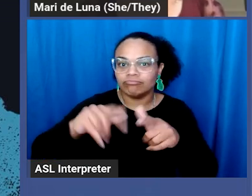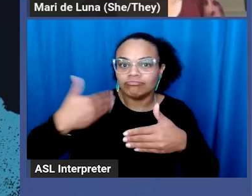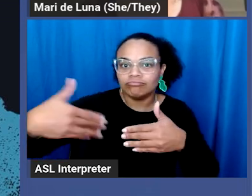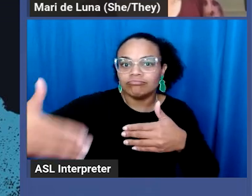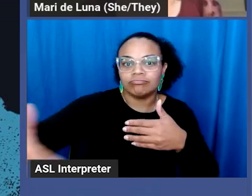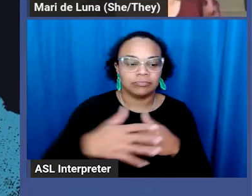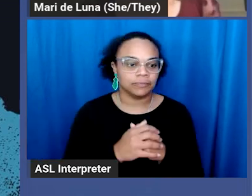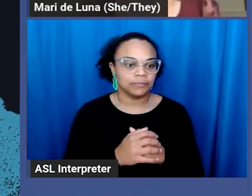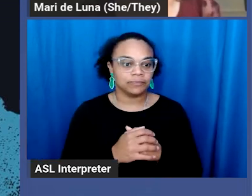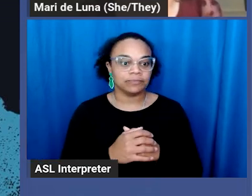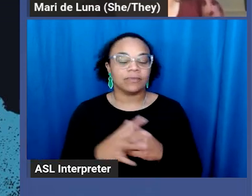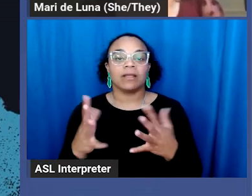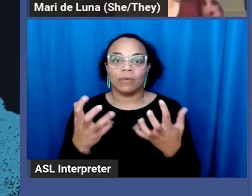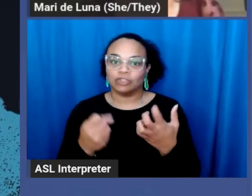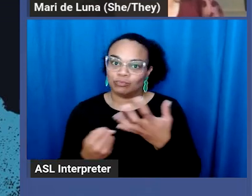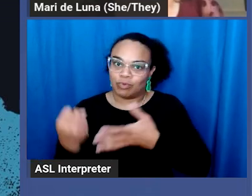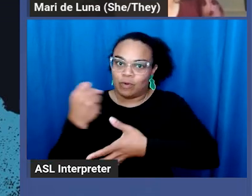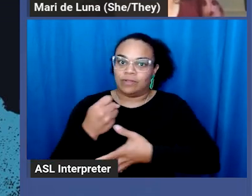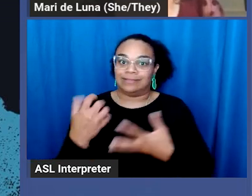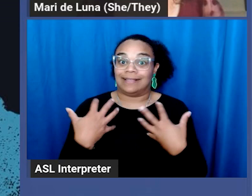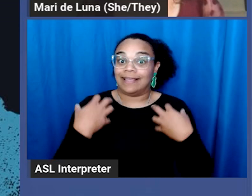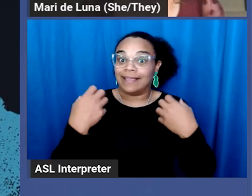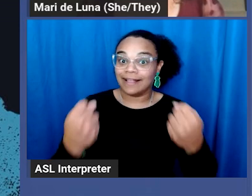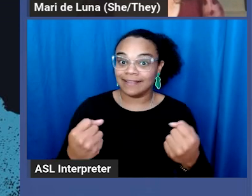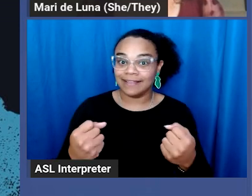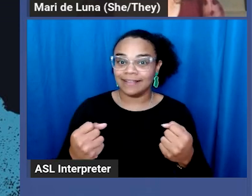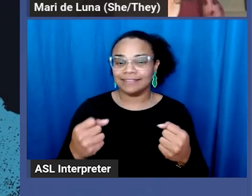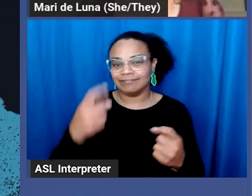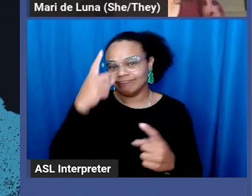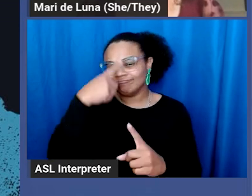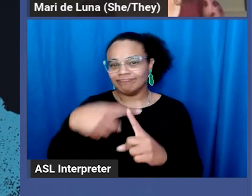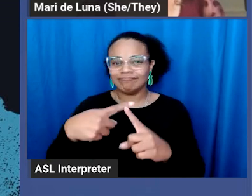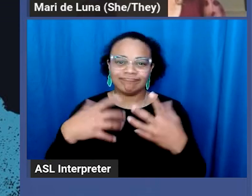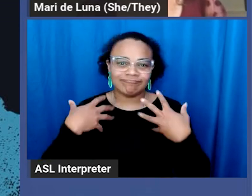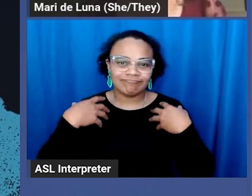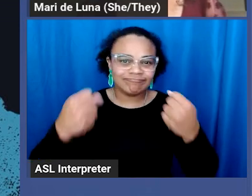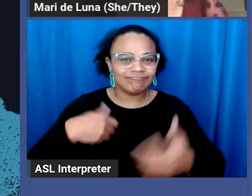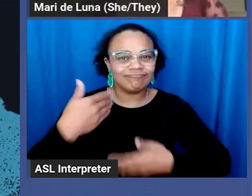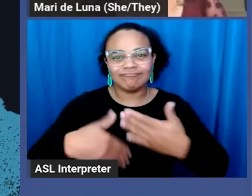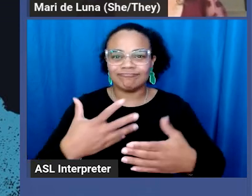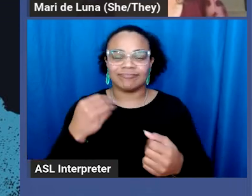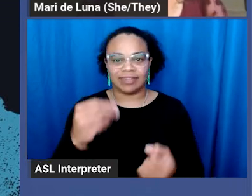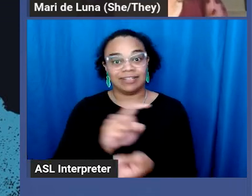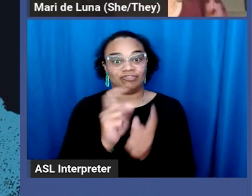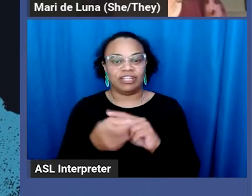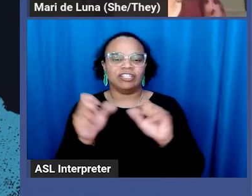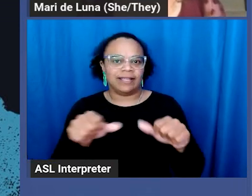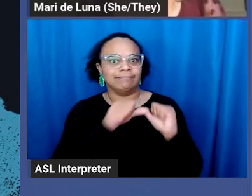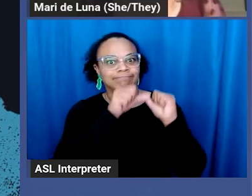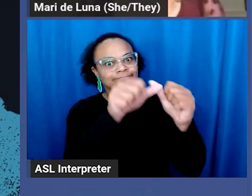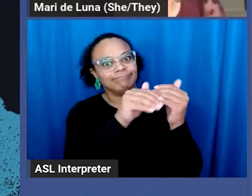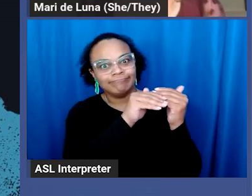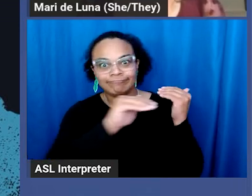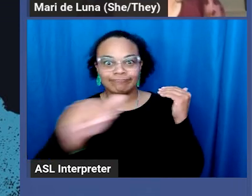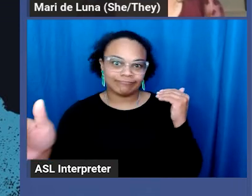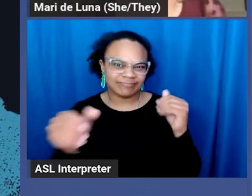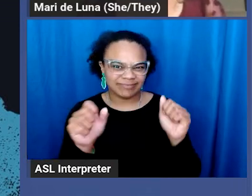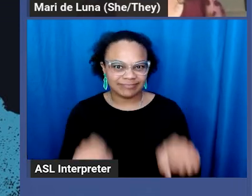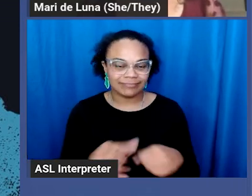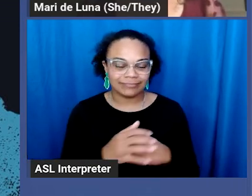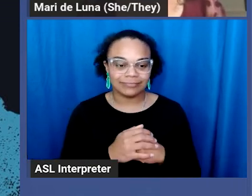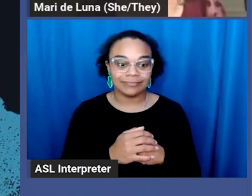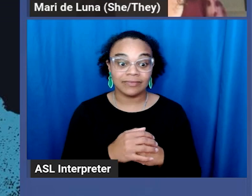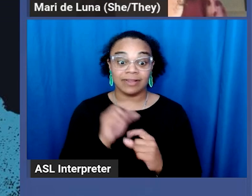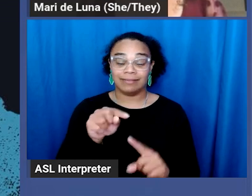and prioritize healing, resilience, and sustainable change. And this is